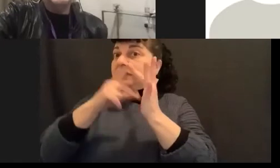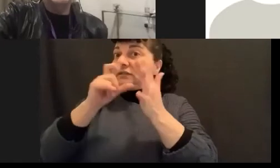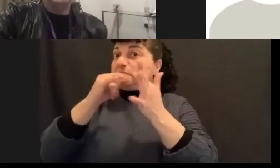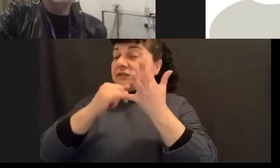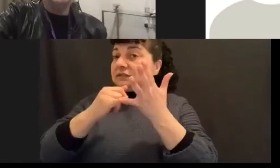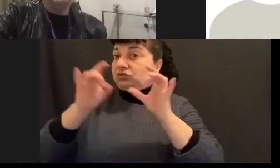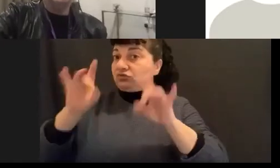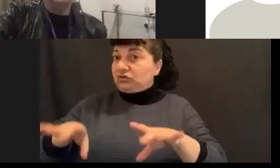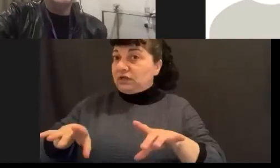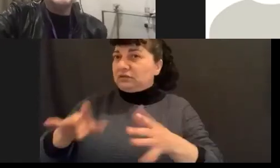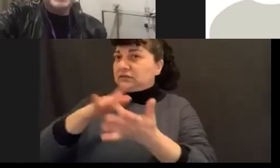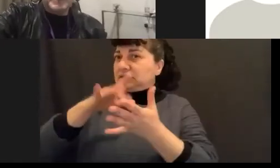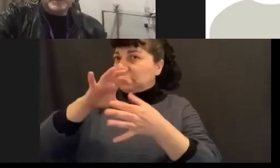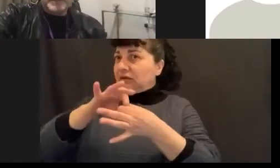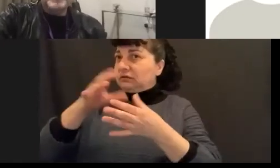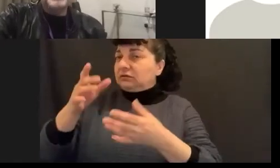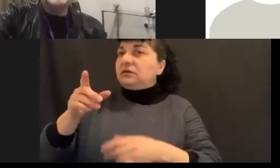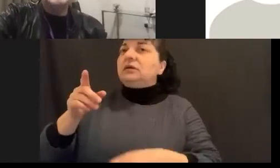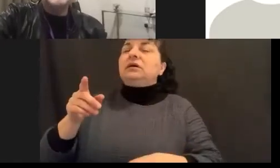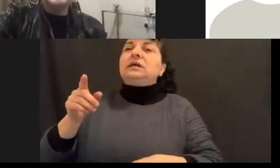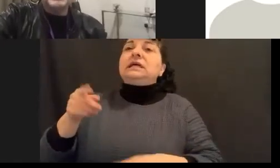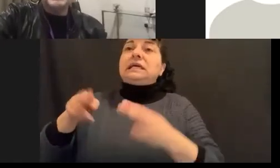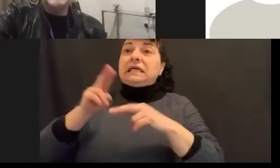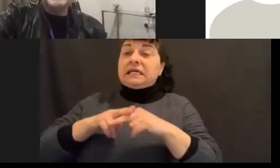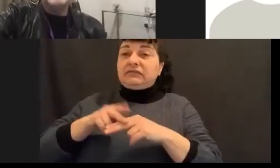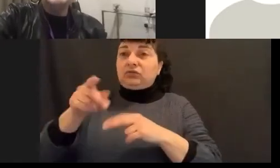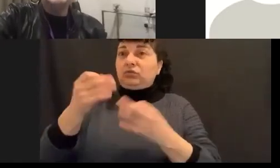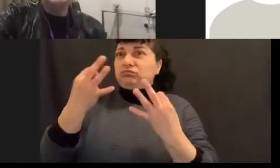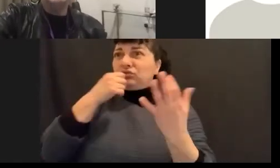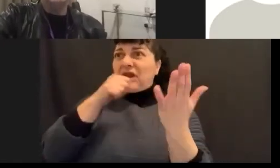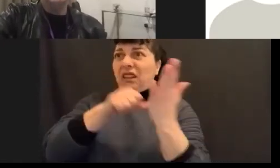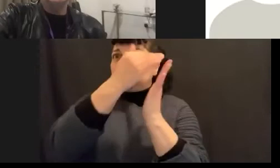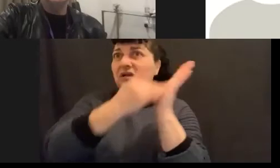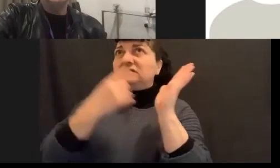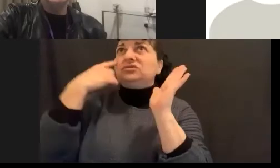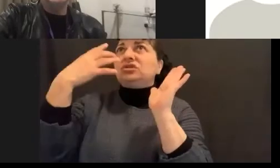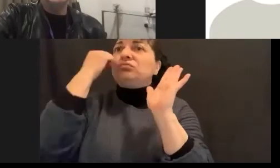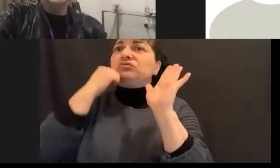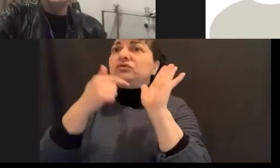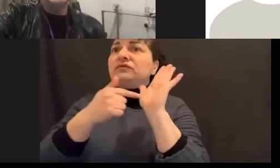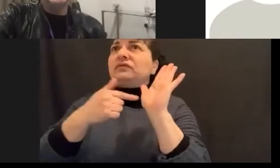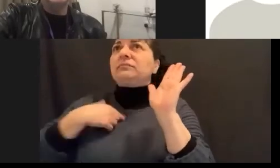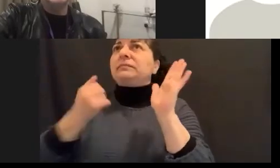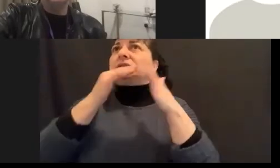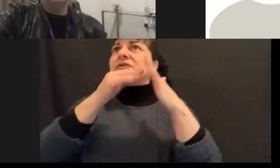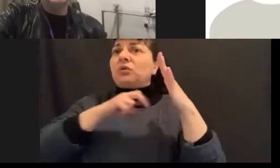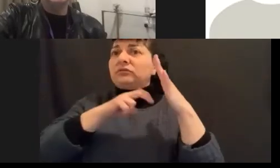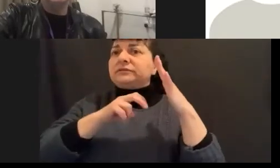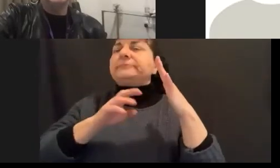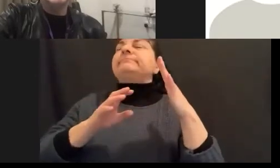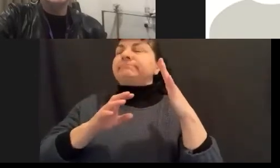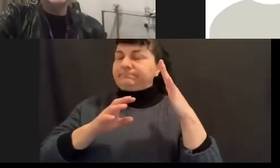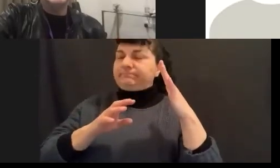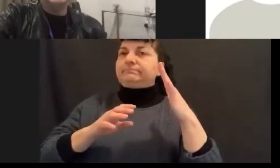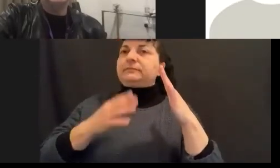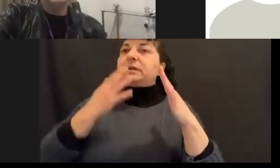of a letter, you don't have any evidence that you've been asked to lawfully quarantine, then you should get back to us.